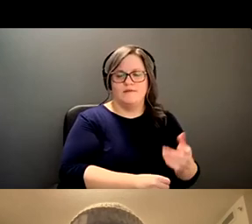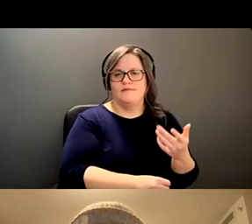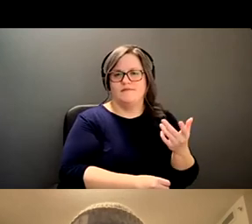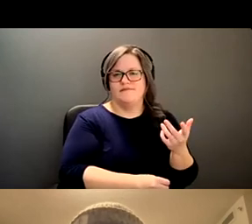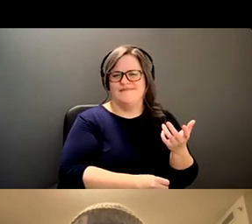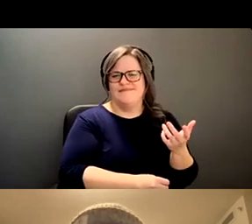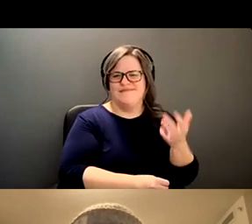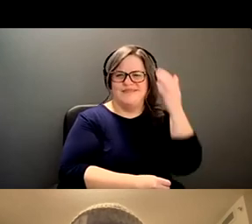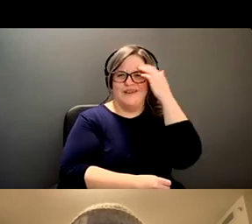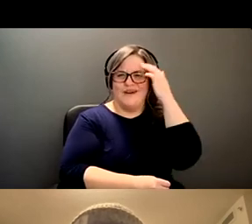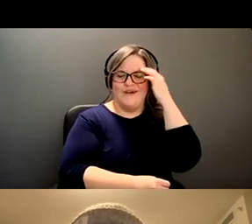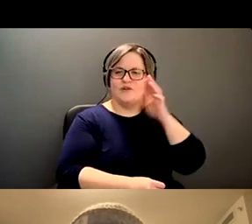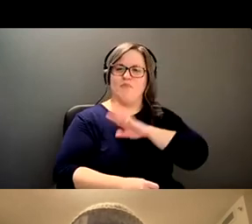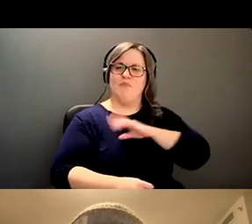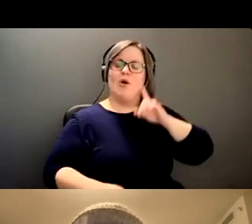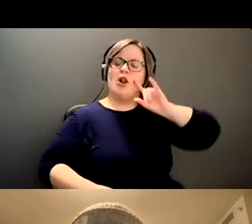happen.